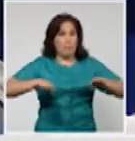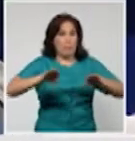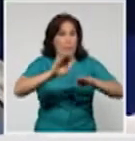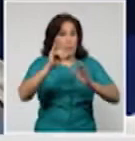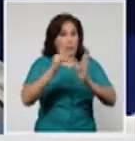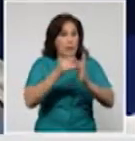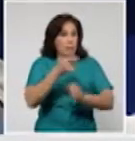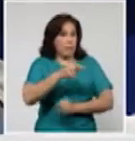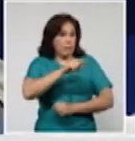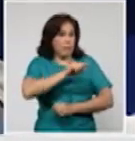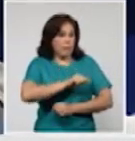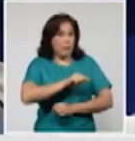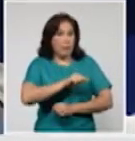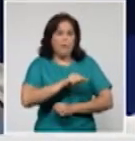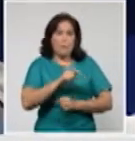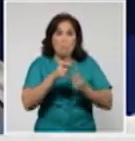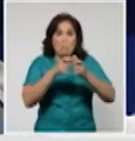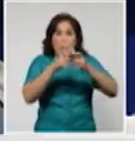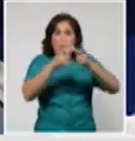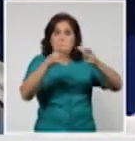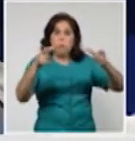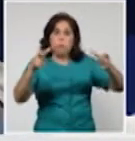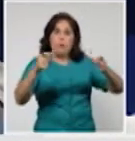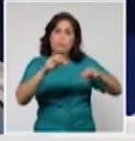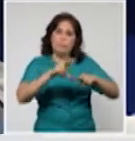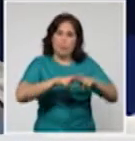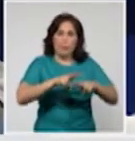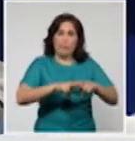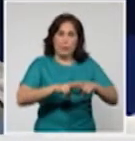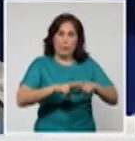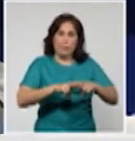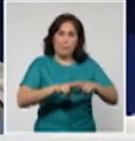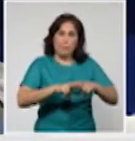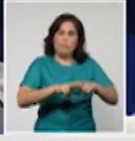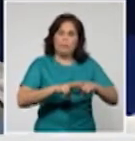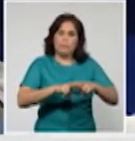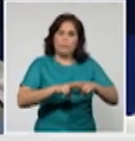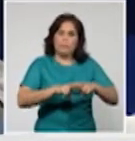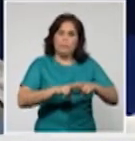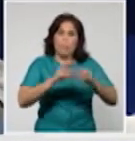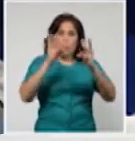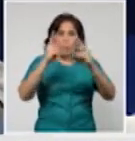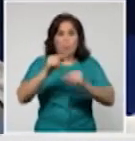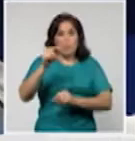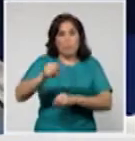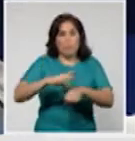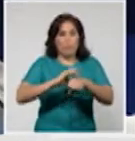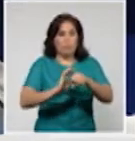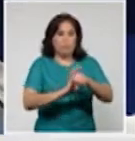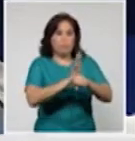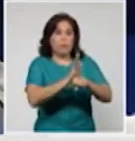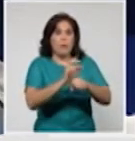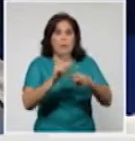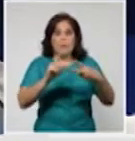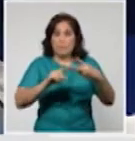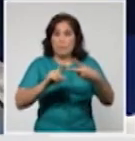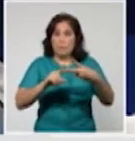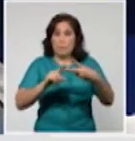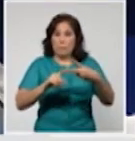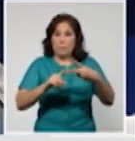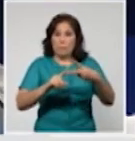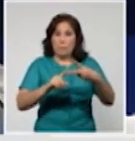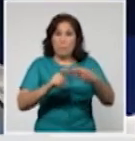Good morning to all of those who make this broadcast possible, our colleagues on the radio who are